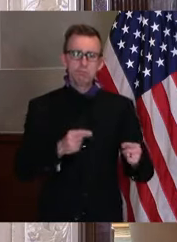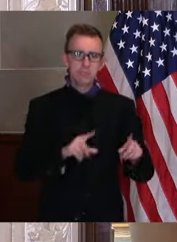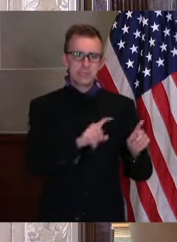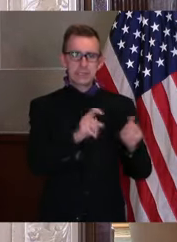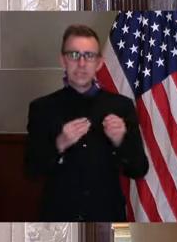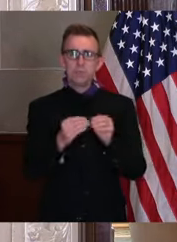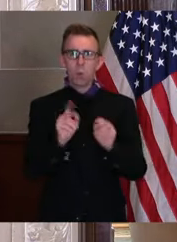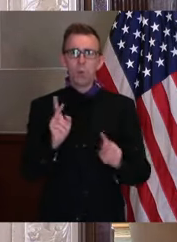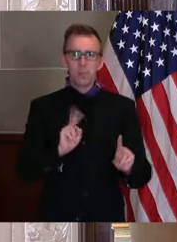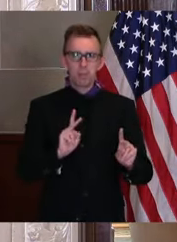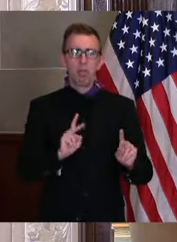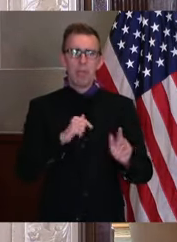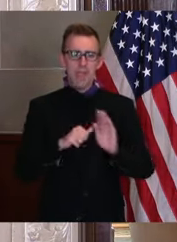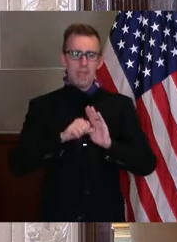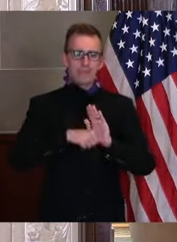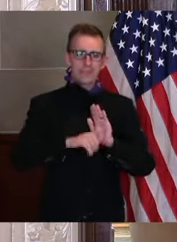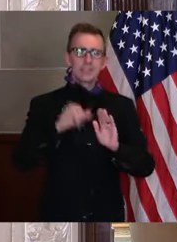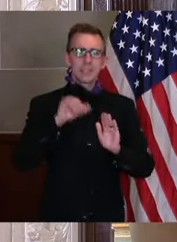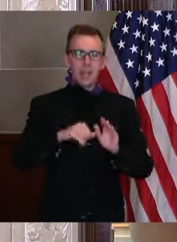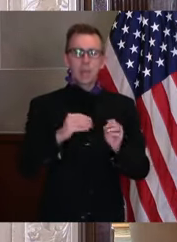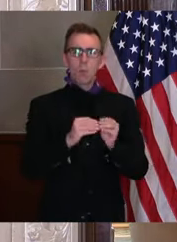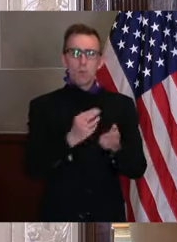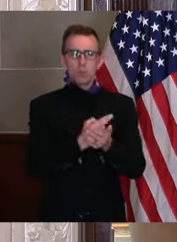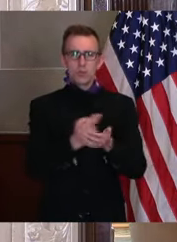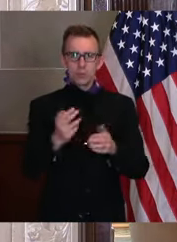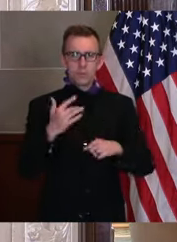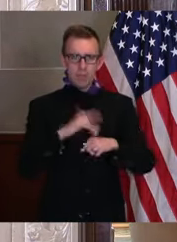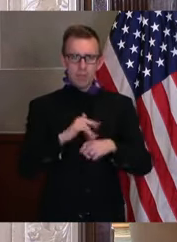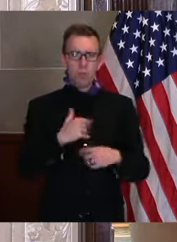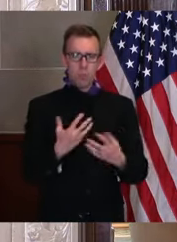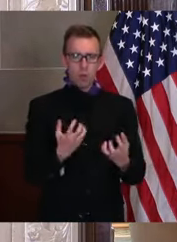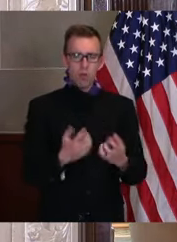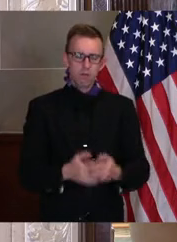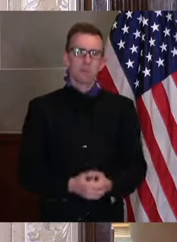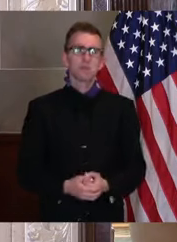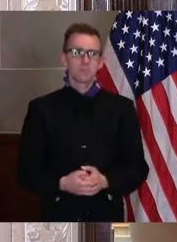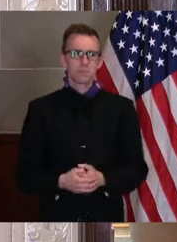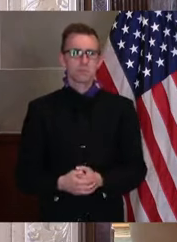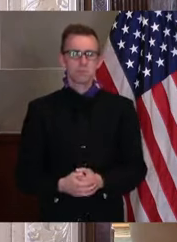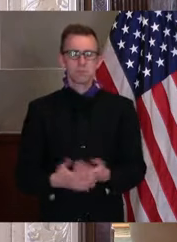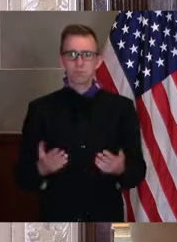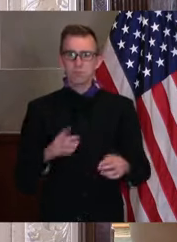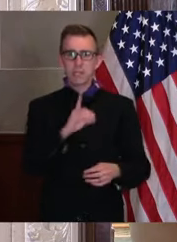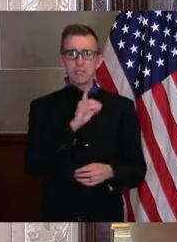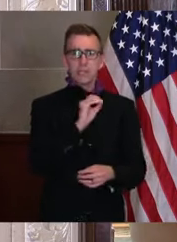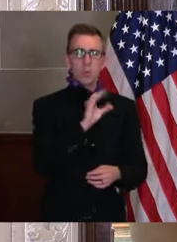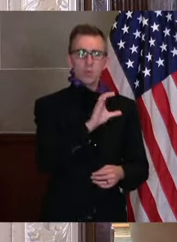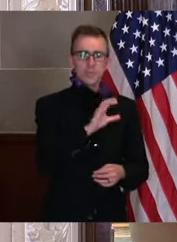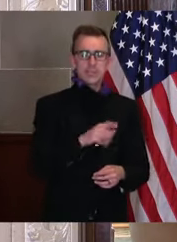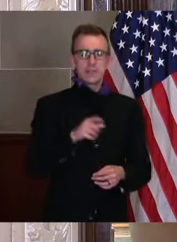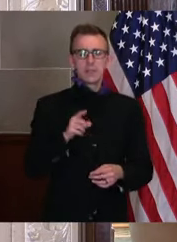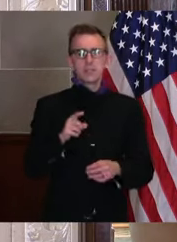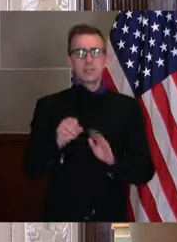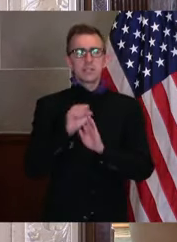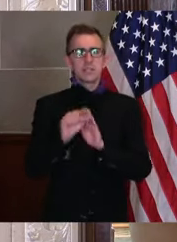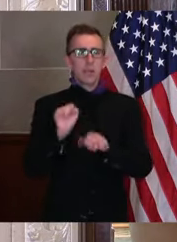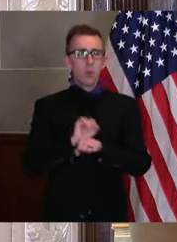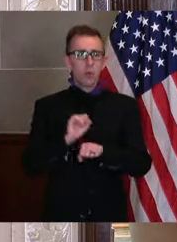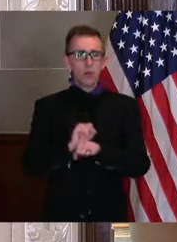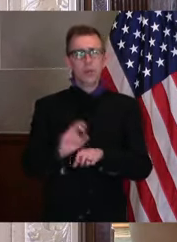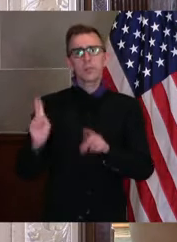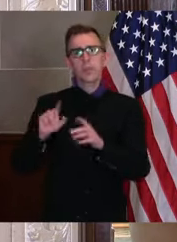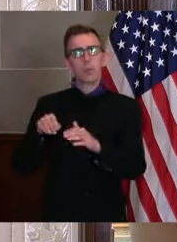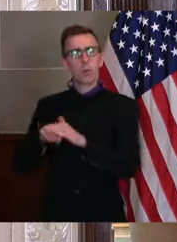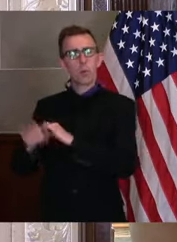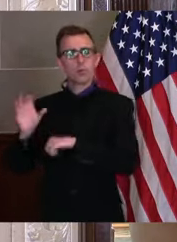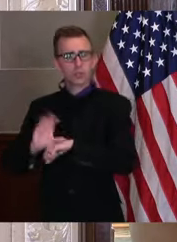put more emphasis on it, and we're going to put more resources in it. So whether it's the Department of Corrections, the state workers, it's people that go to church, it